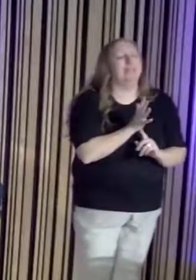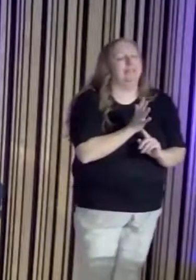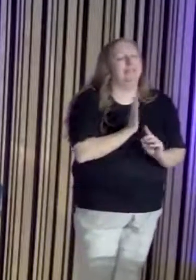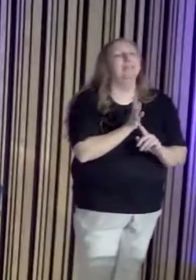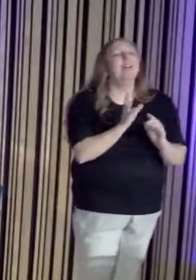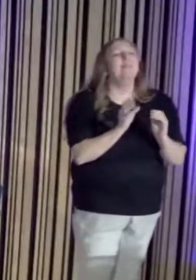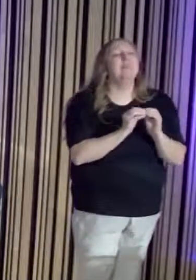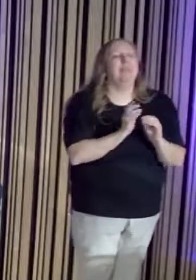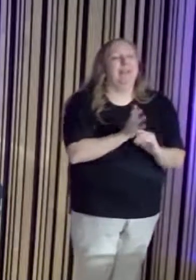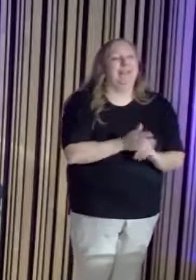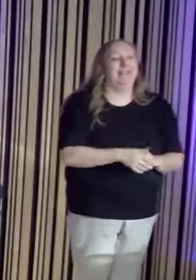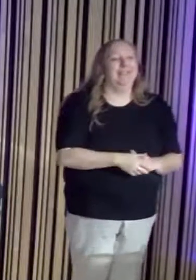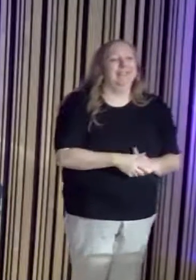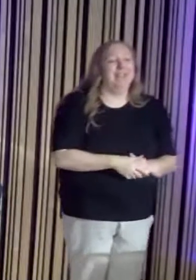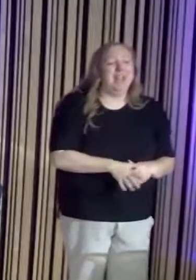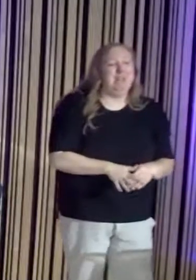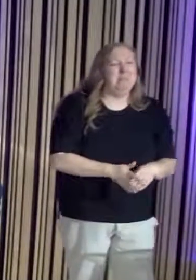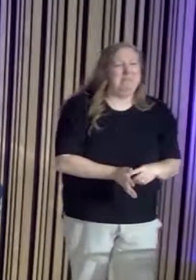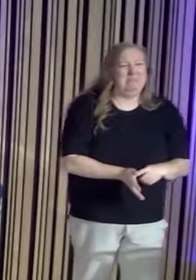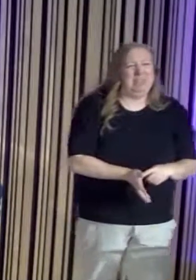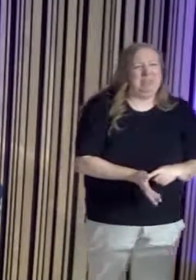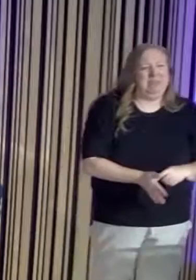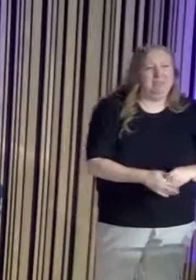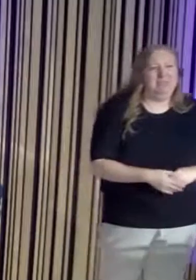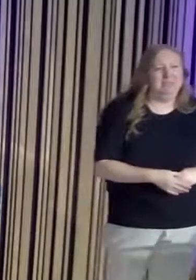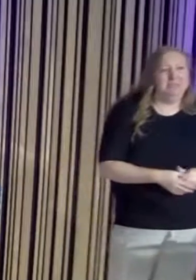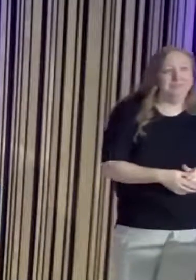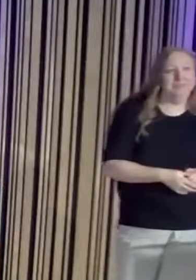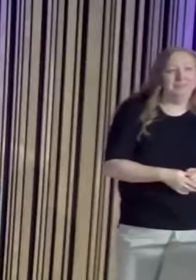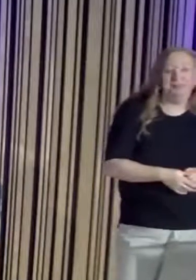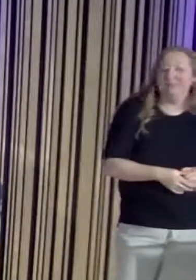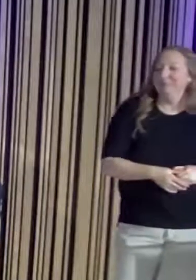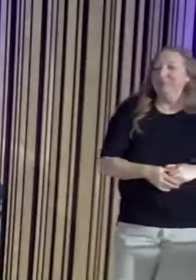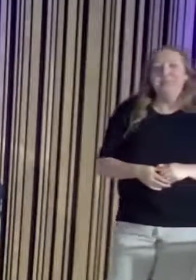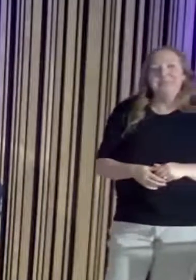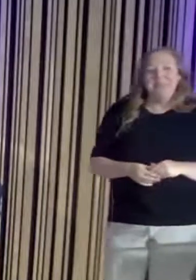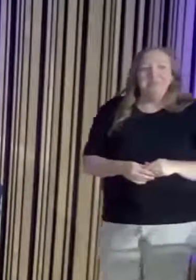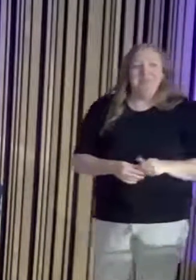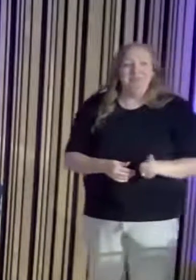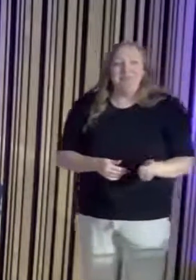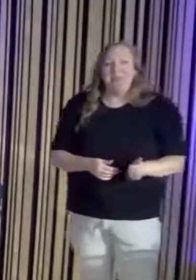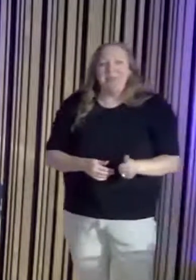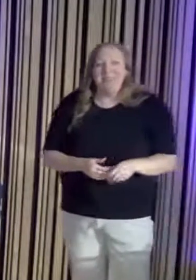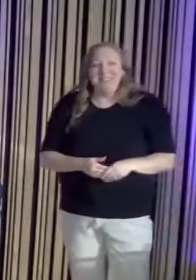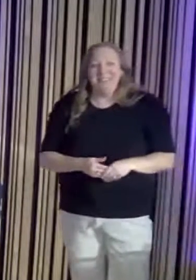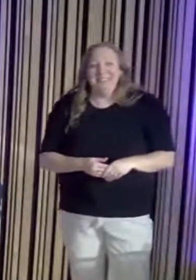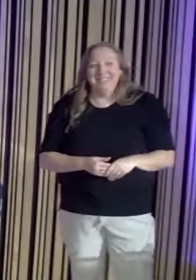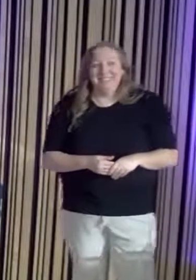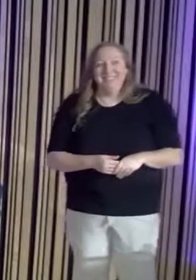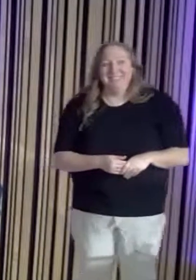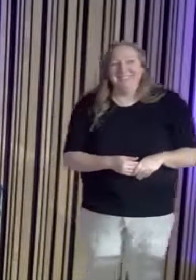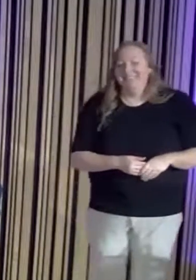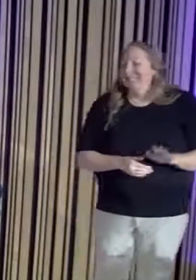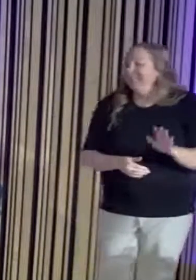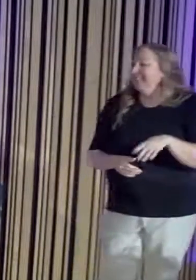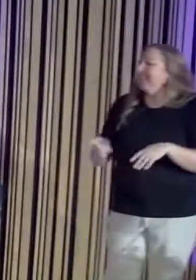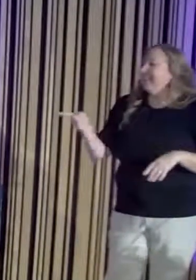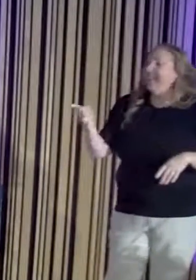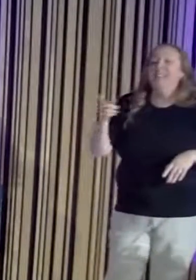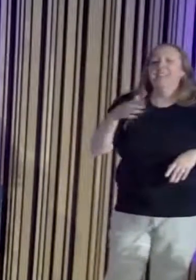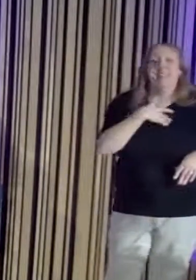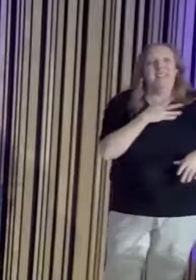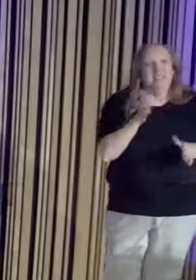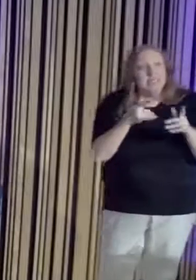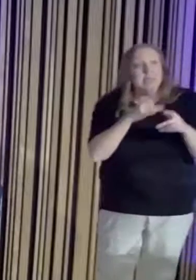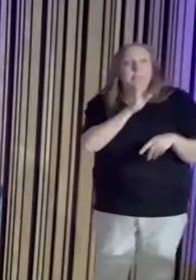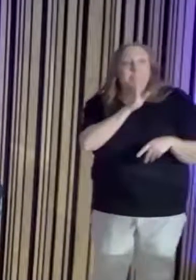want to ask the question of the political aspects to this because, you know, bioengineering is an example of, you know, there's a risk in it. So people are very risk averse. So what are we going to